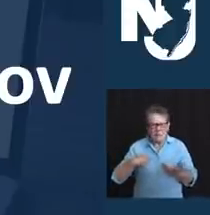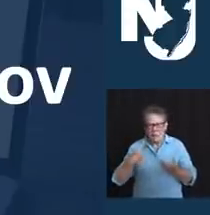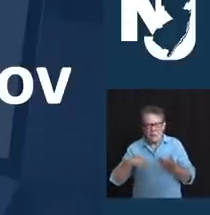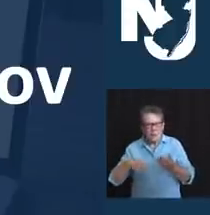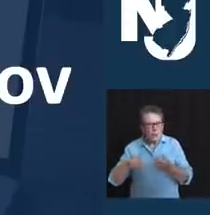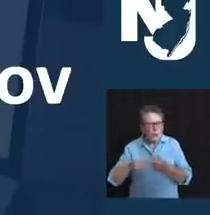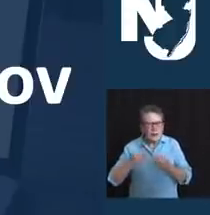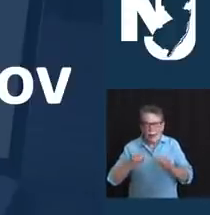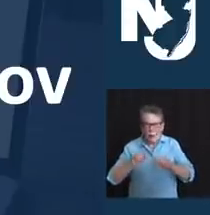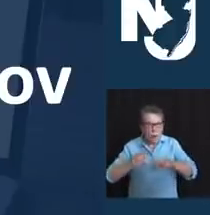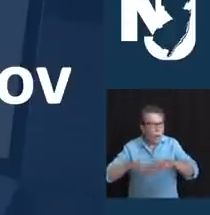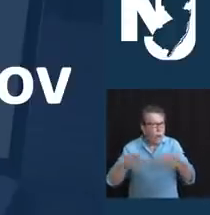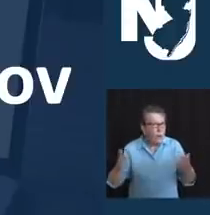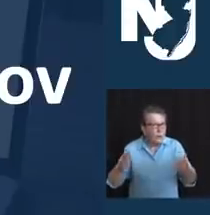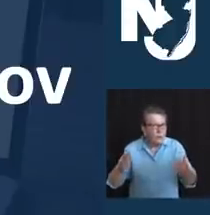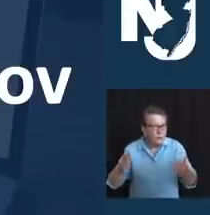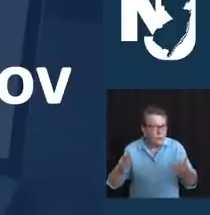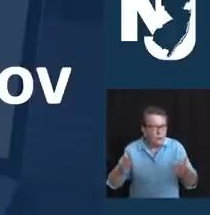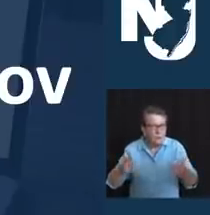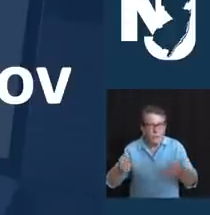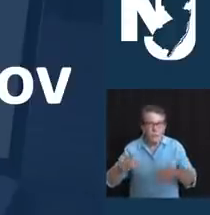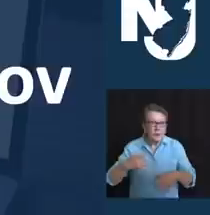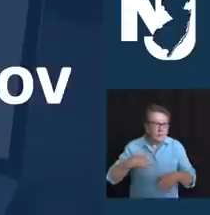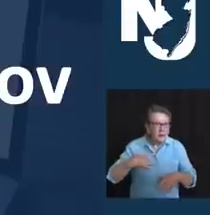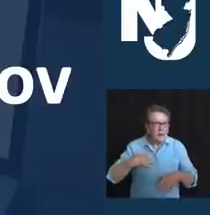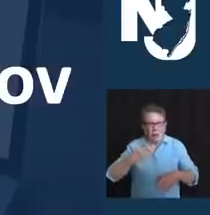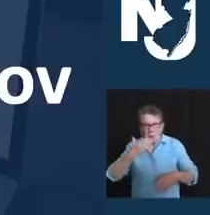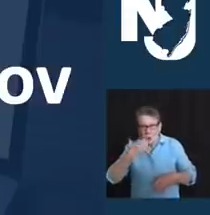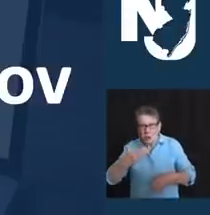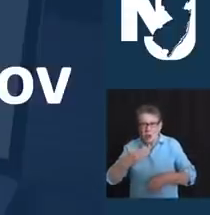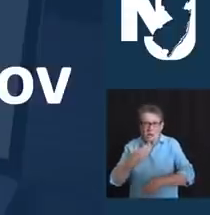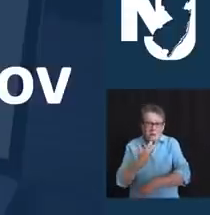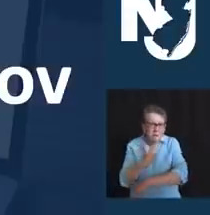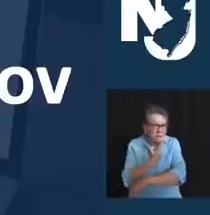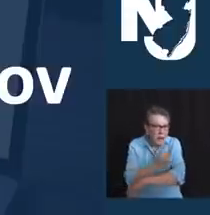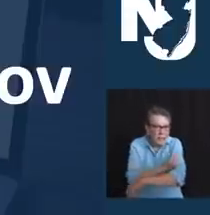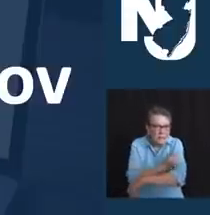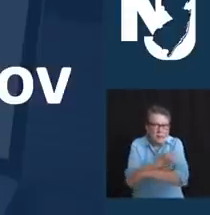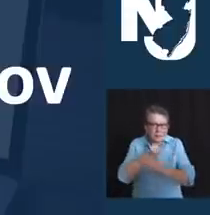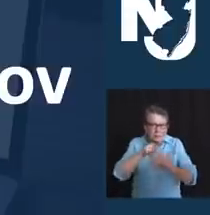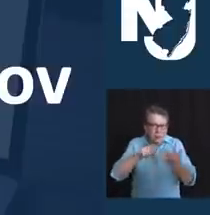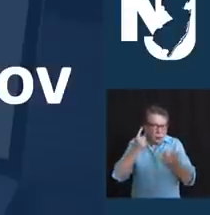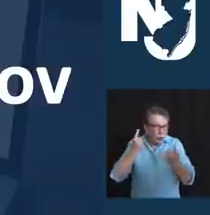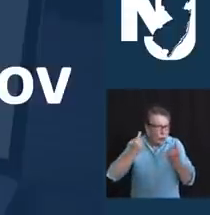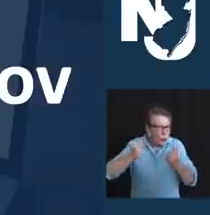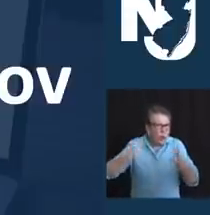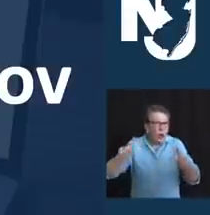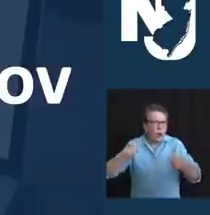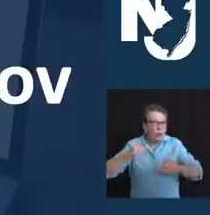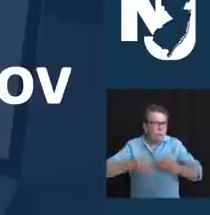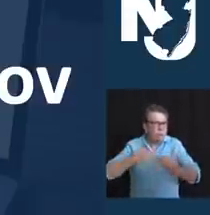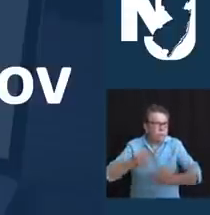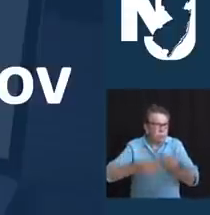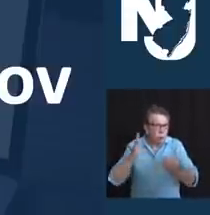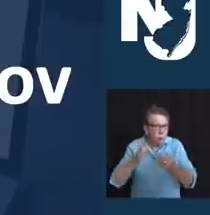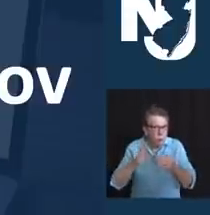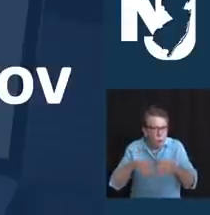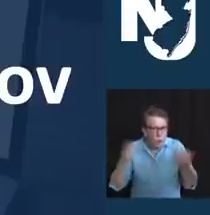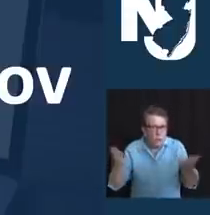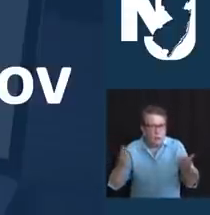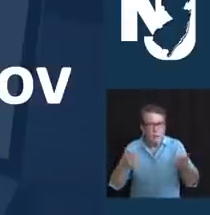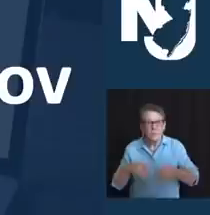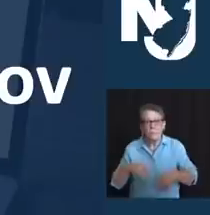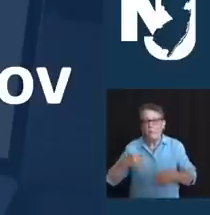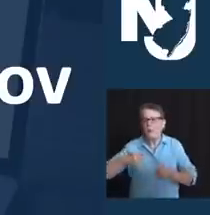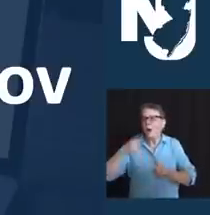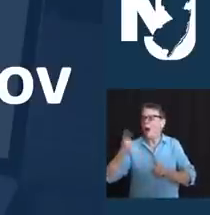vaccines would be on our ability to reopen our state. I think I and we have always been cautiously optimistic, with